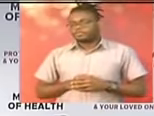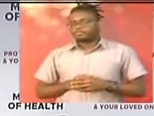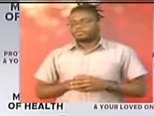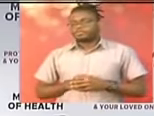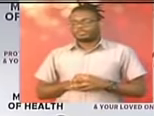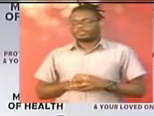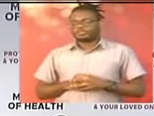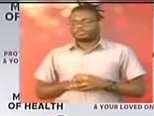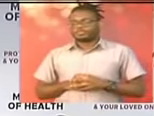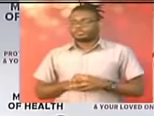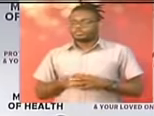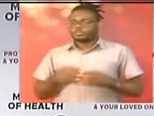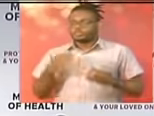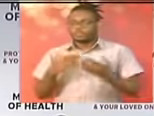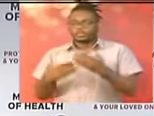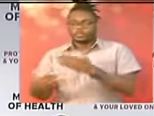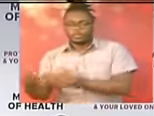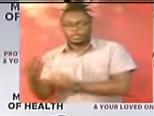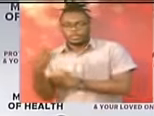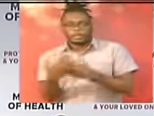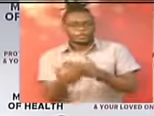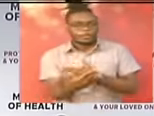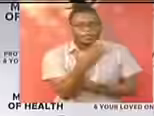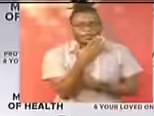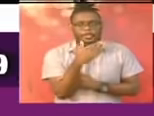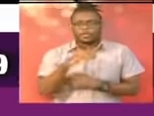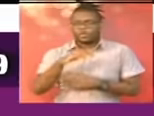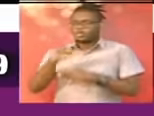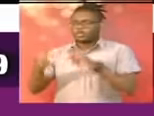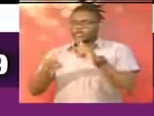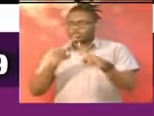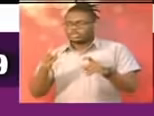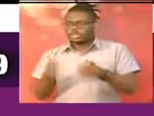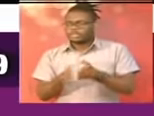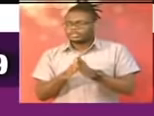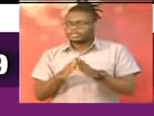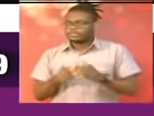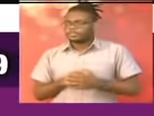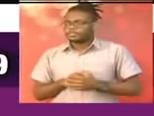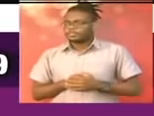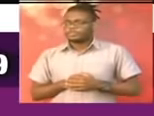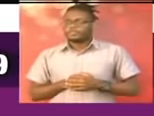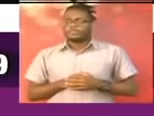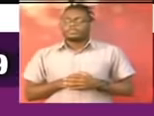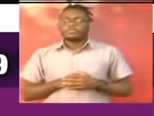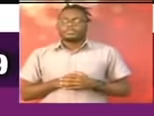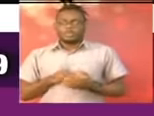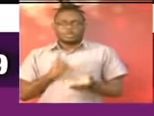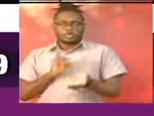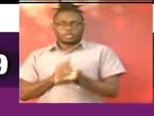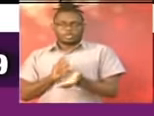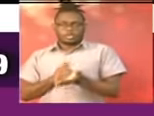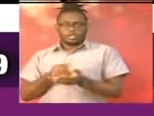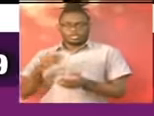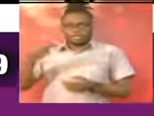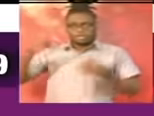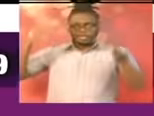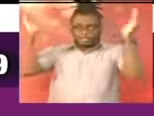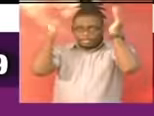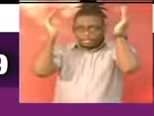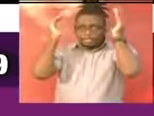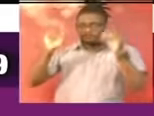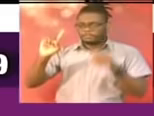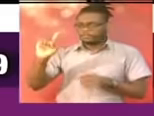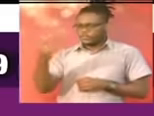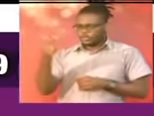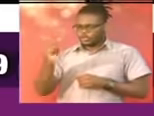good morning. My questions are for Dr. Hines. The first one